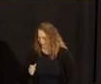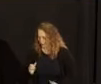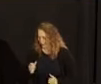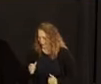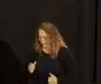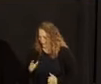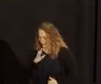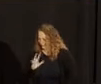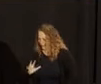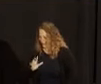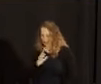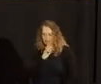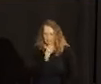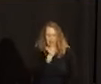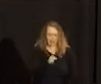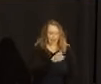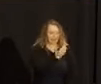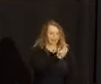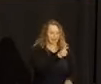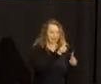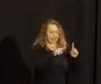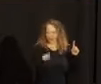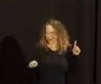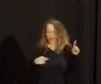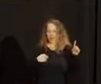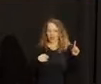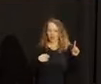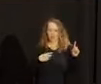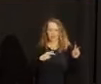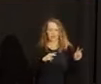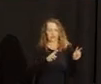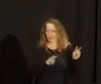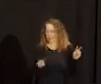were 5 and 10 and 15, and I could see the